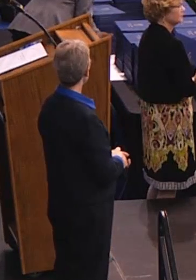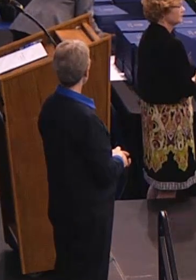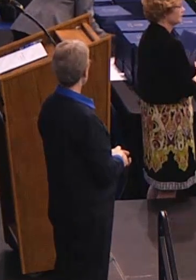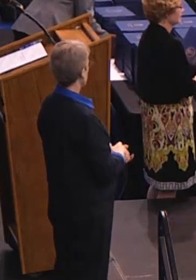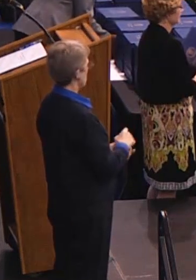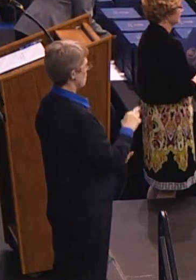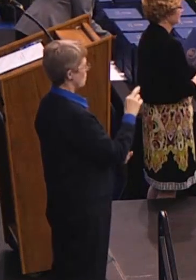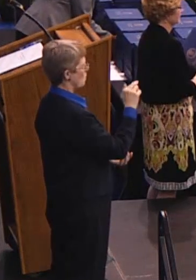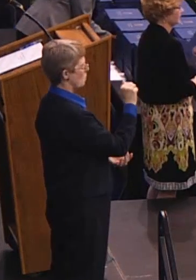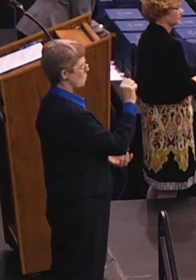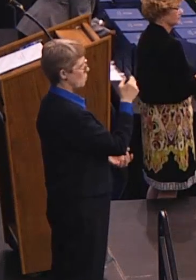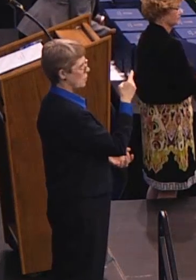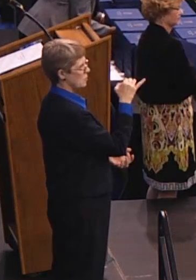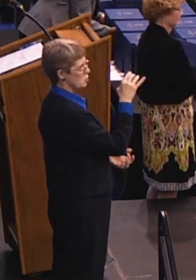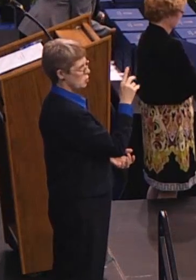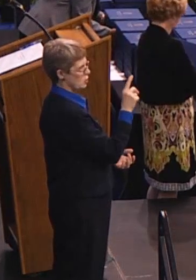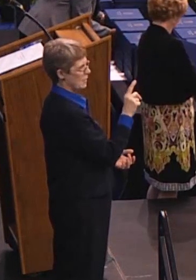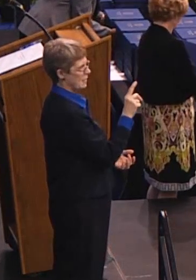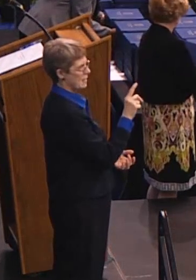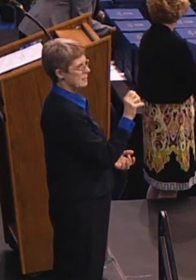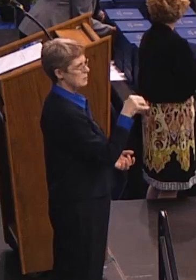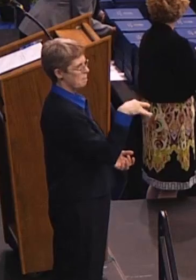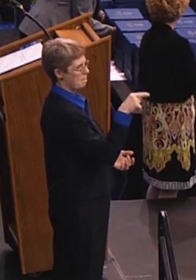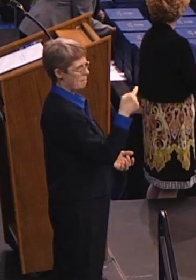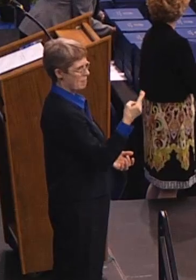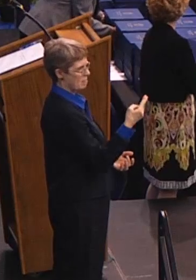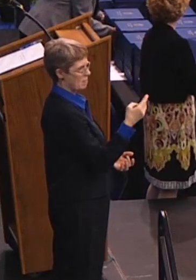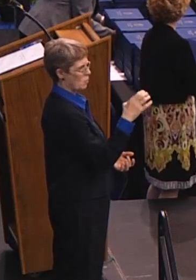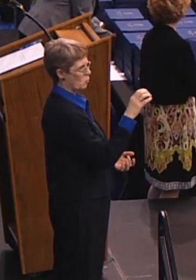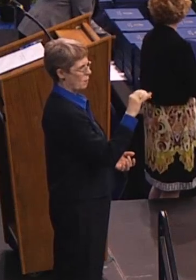Rashid Kenyon Smith, Criminal Justice.